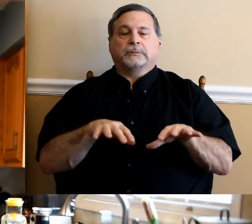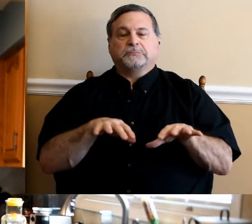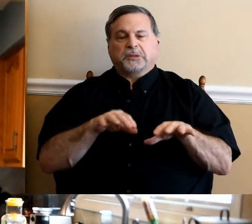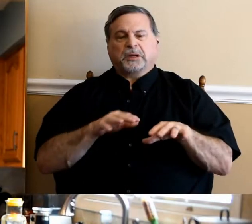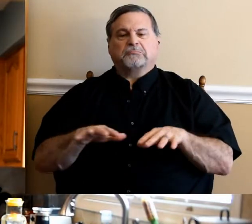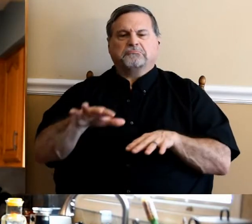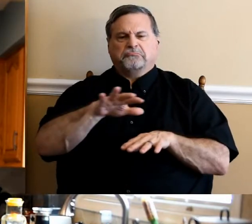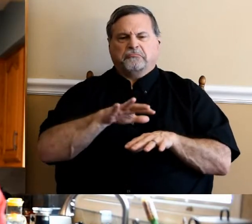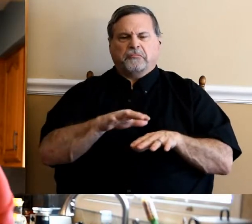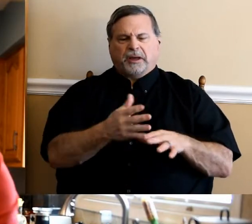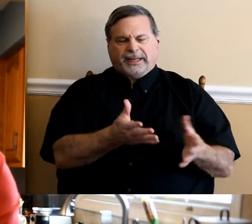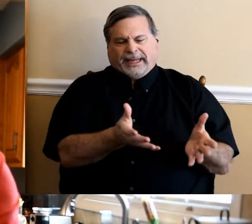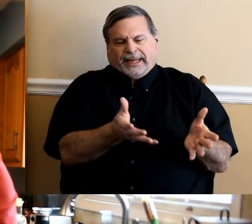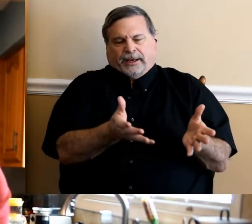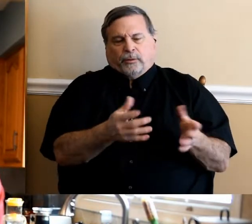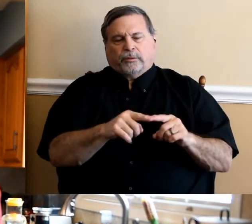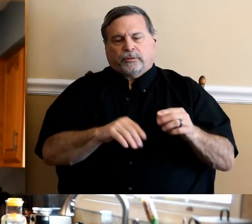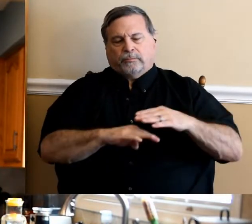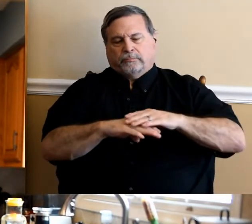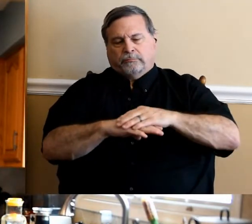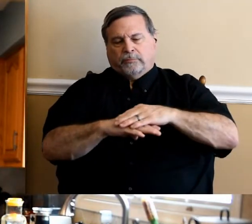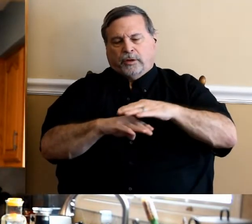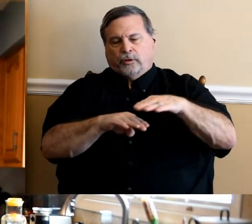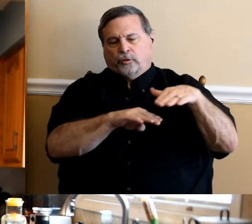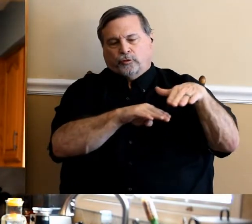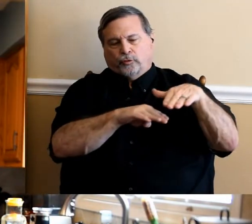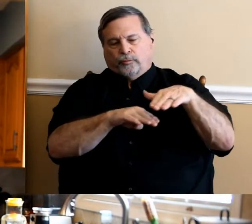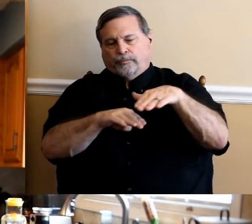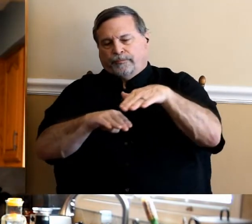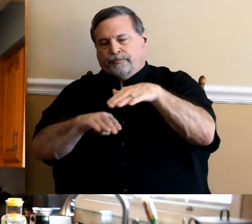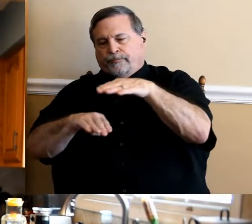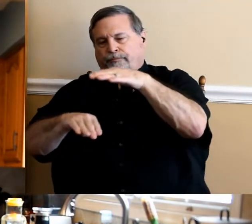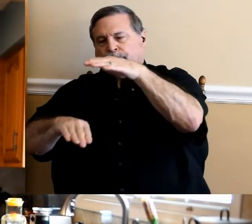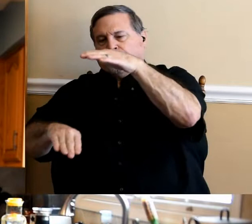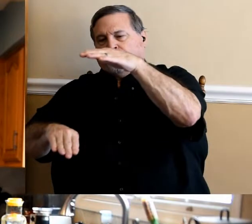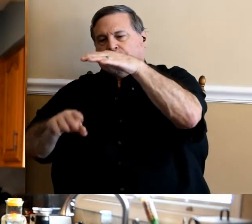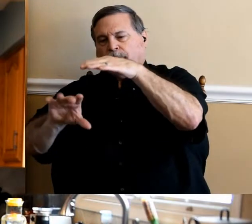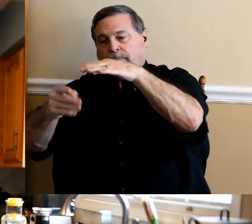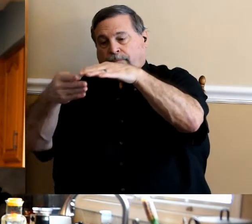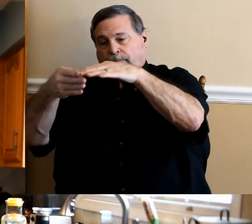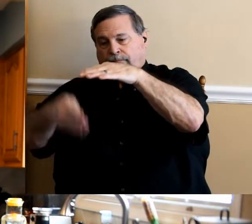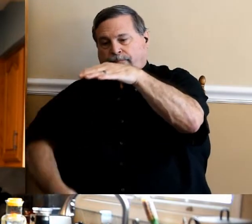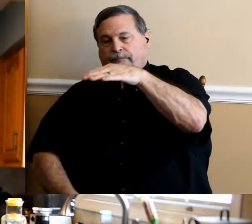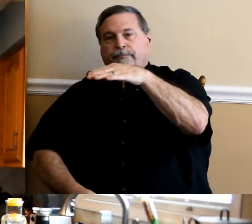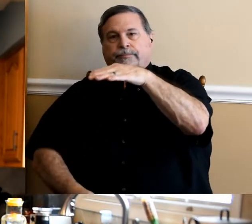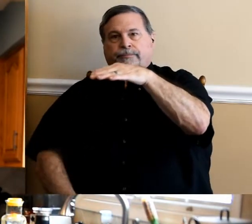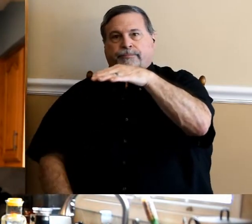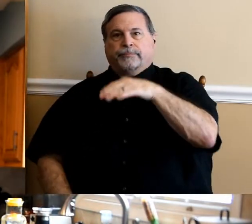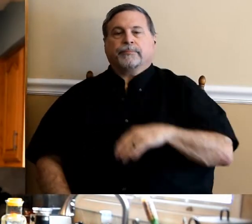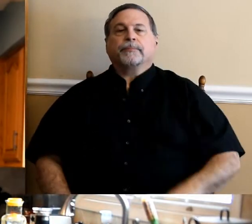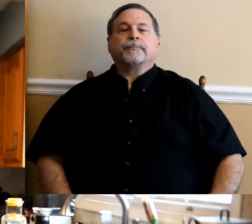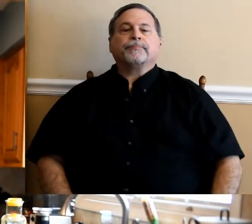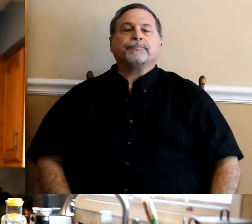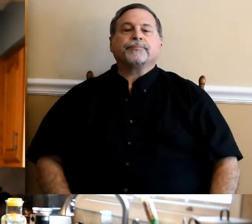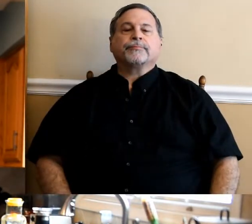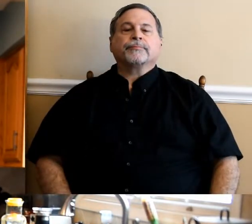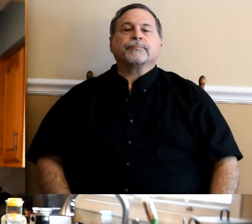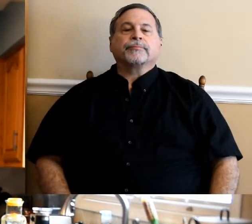said, somewhere around here where it's starting to thicken up. Okay, and then you would just cut this